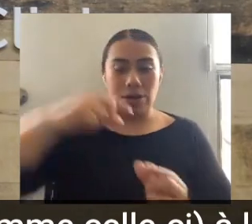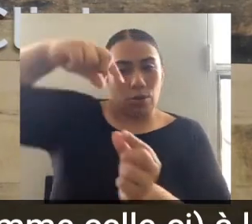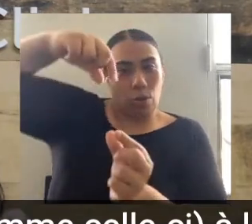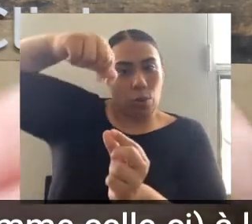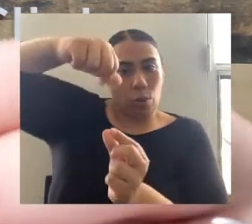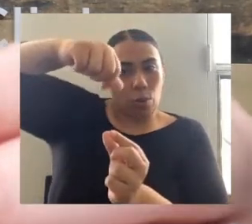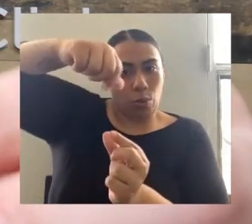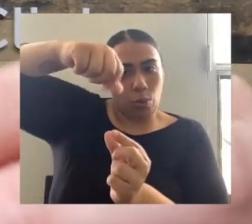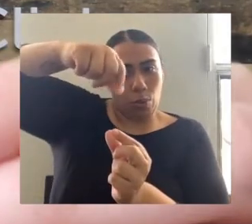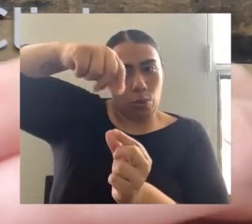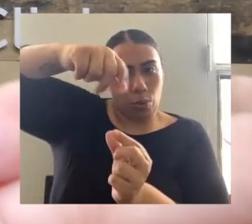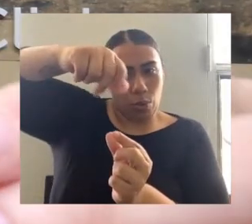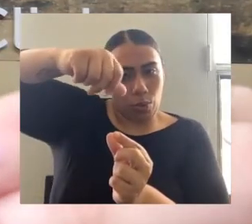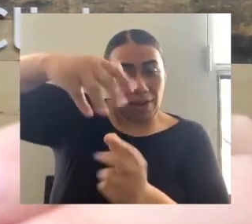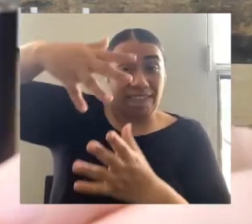to the battery.